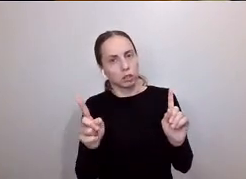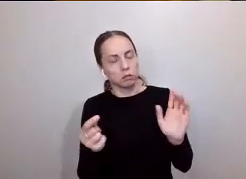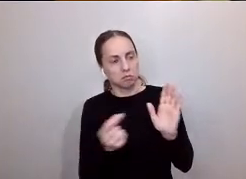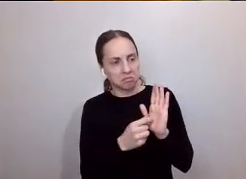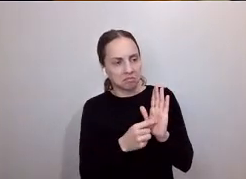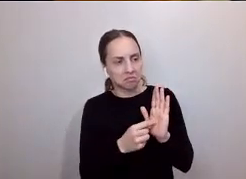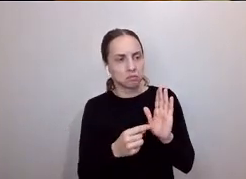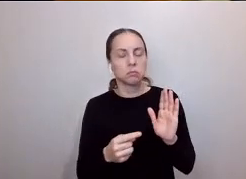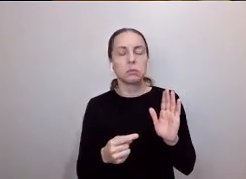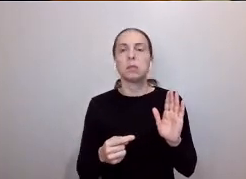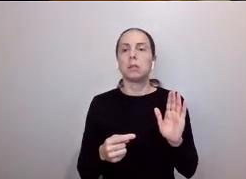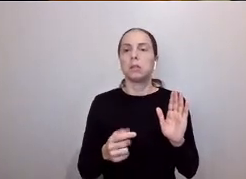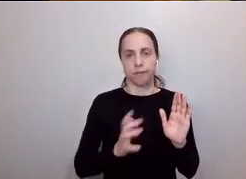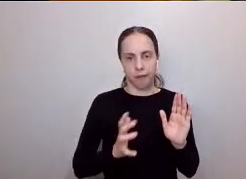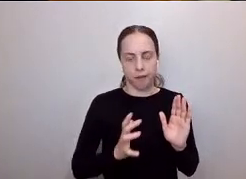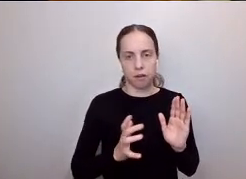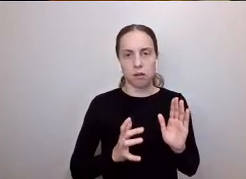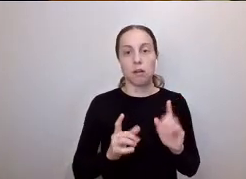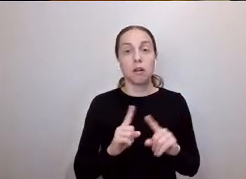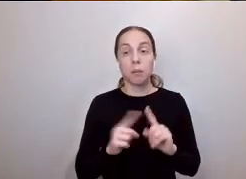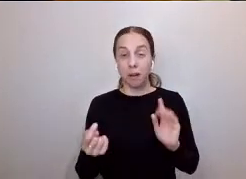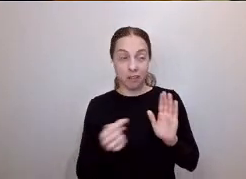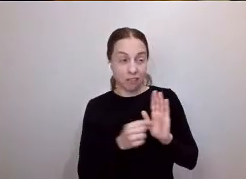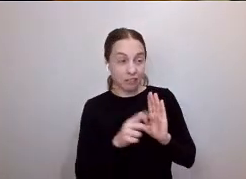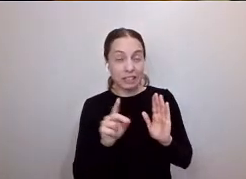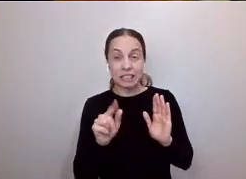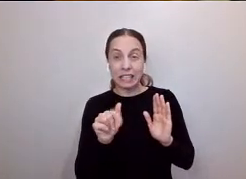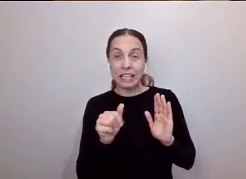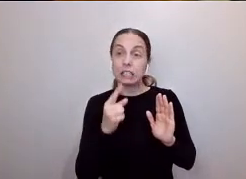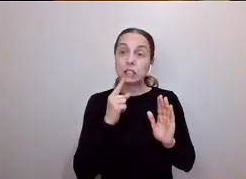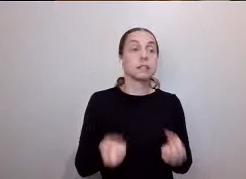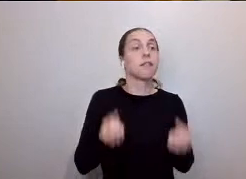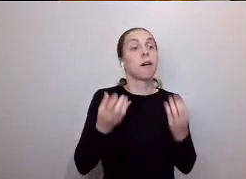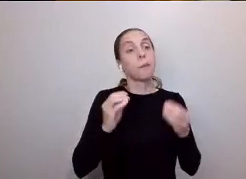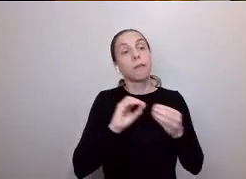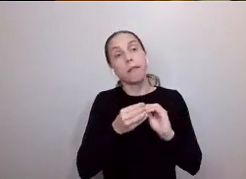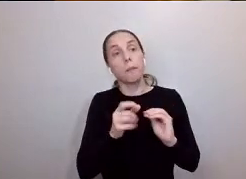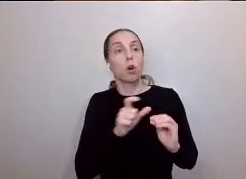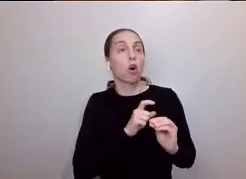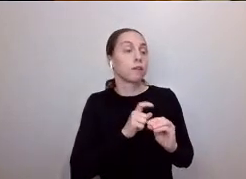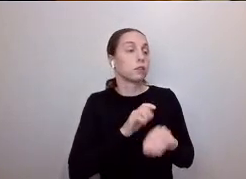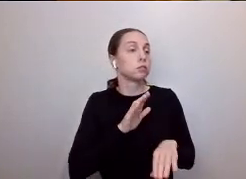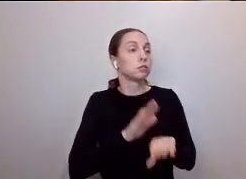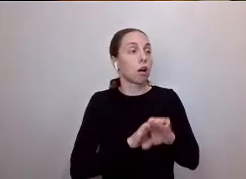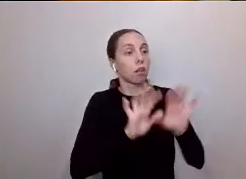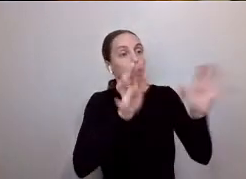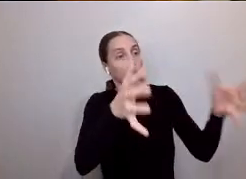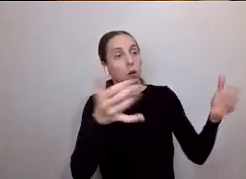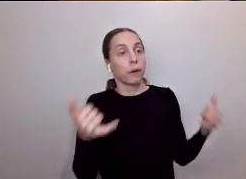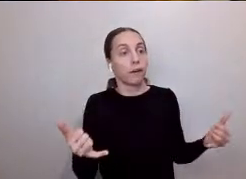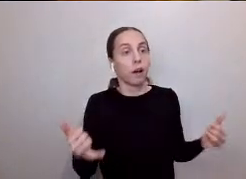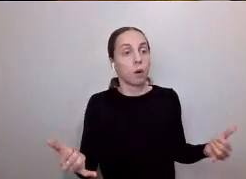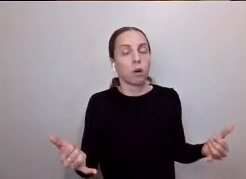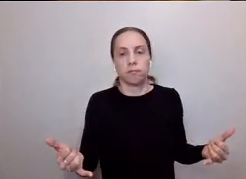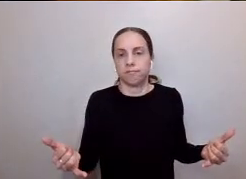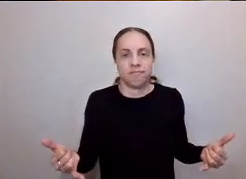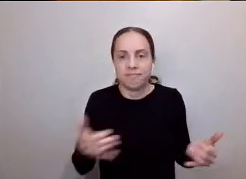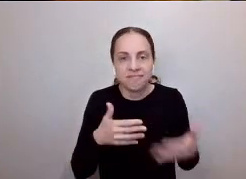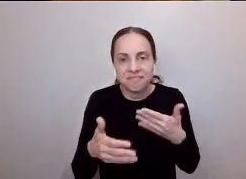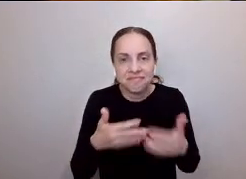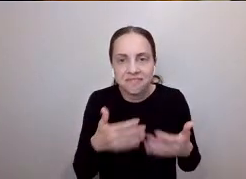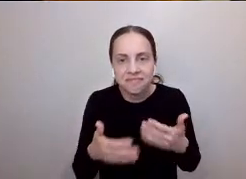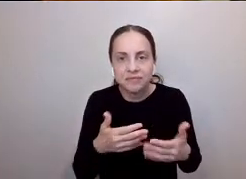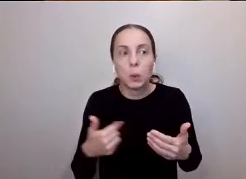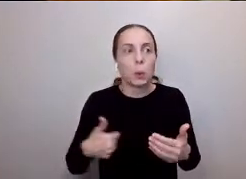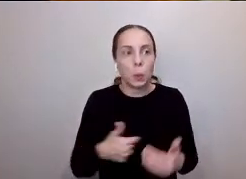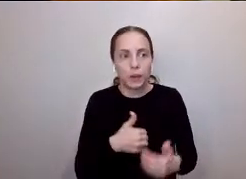how many officers we should have on the force right now. We have the number that we have. we are going to have